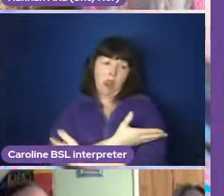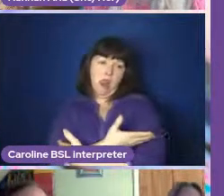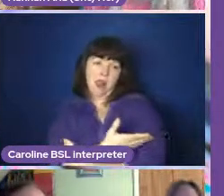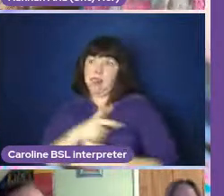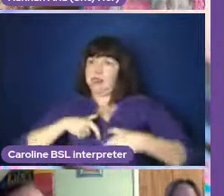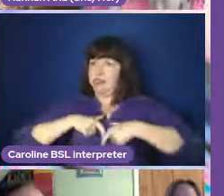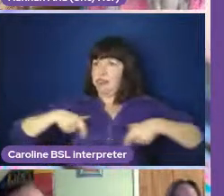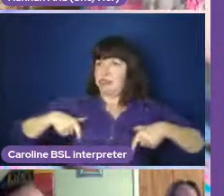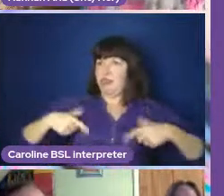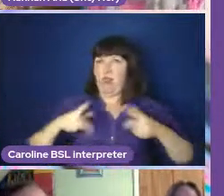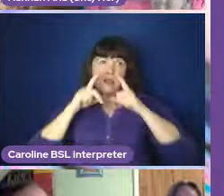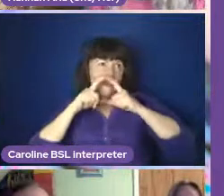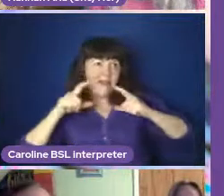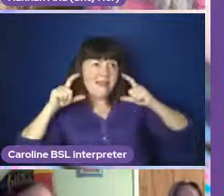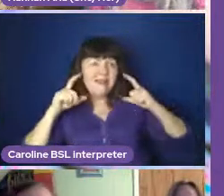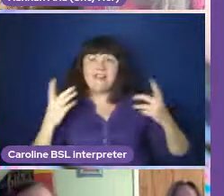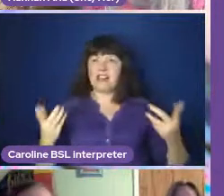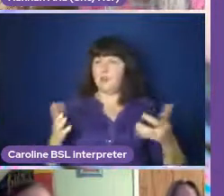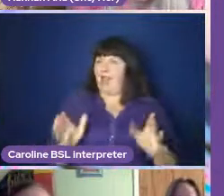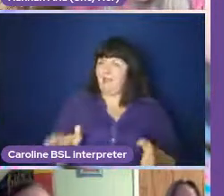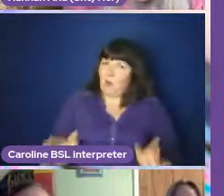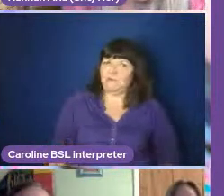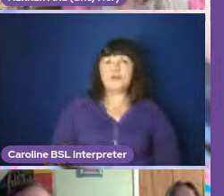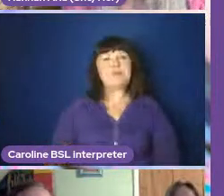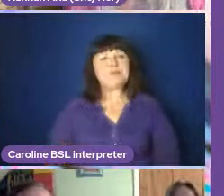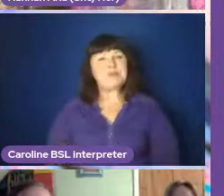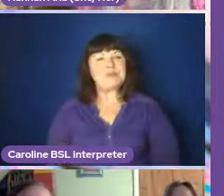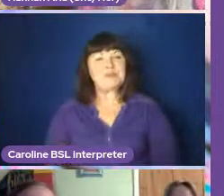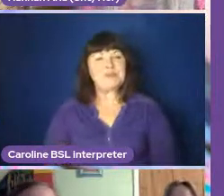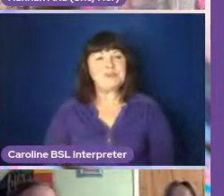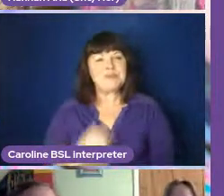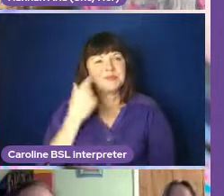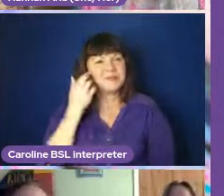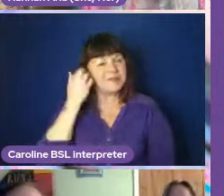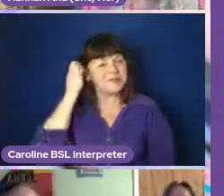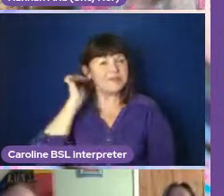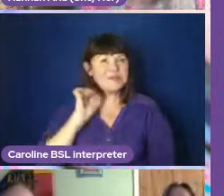if no one buys it, it's just a thing you have to do. So long as you're anyway.